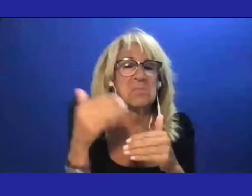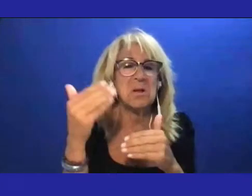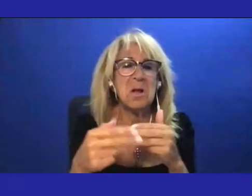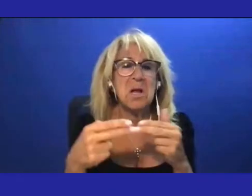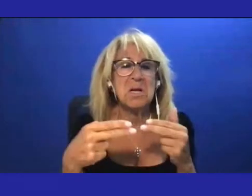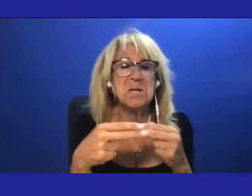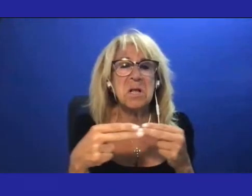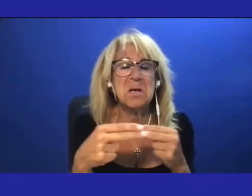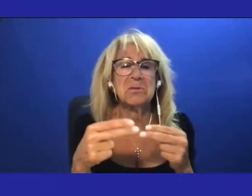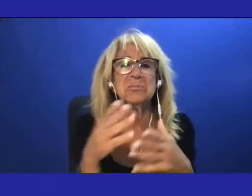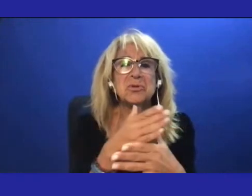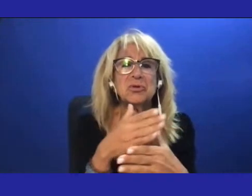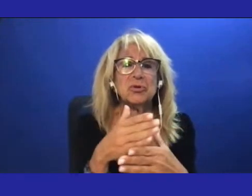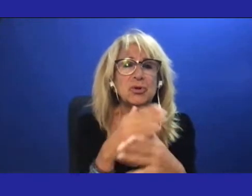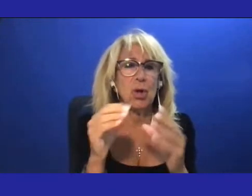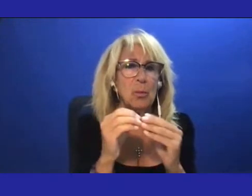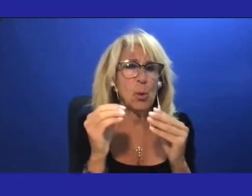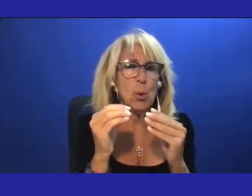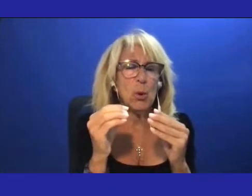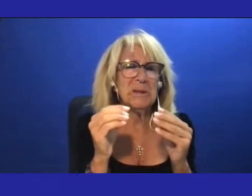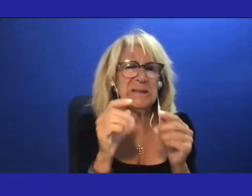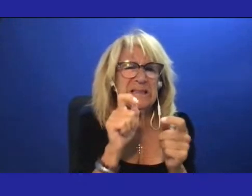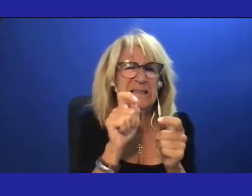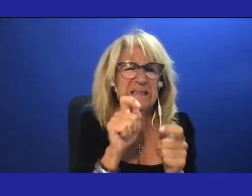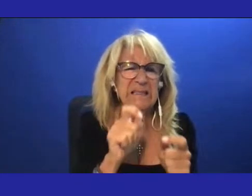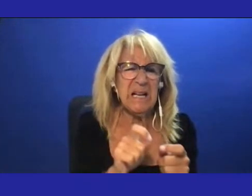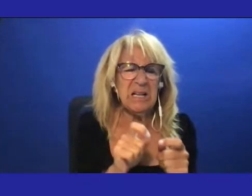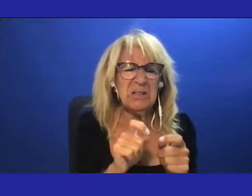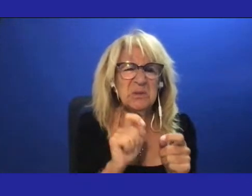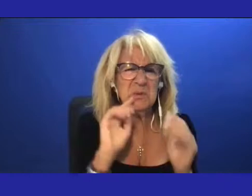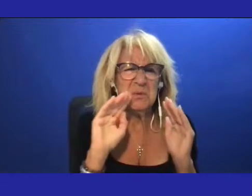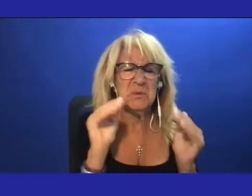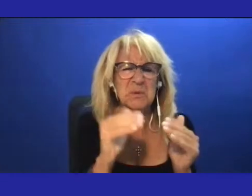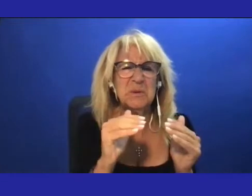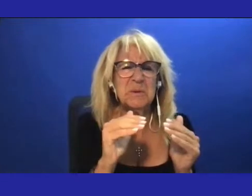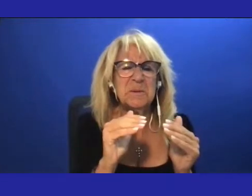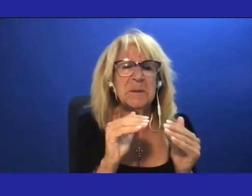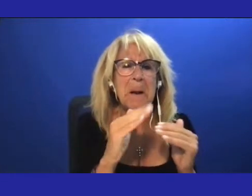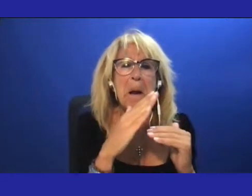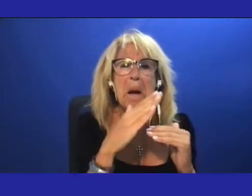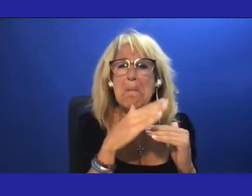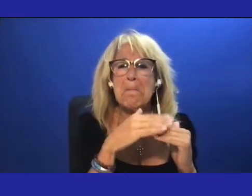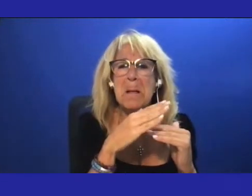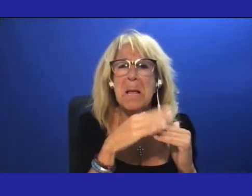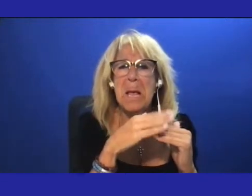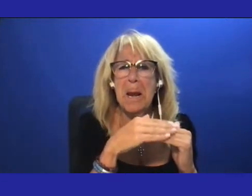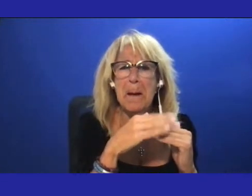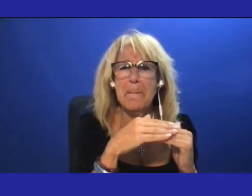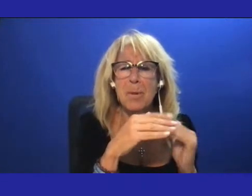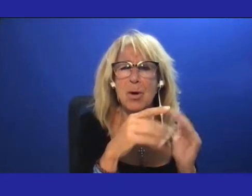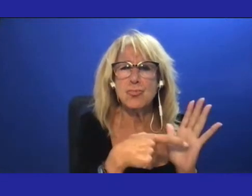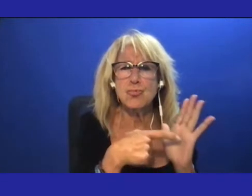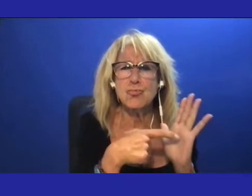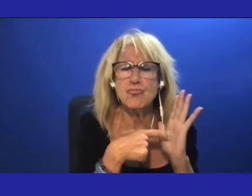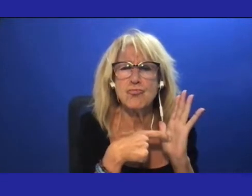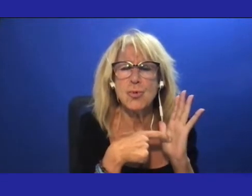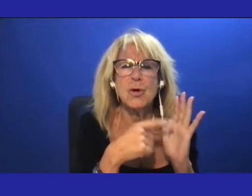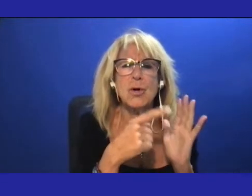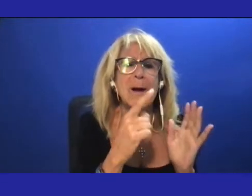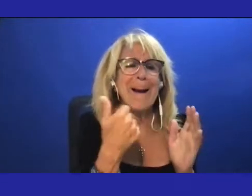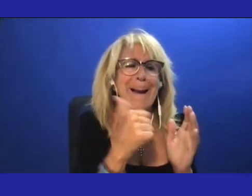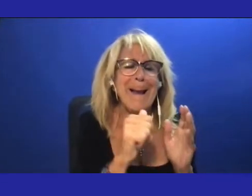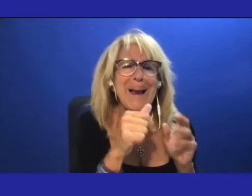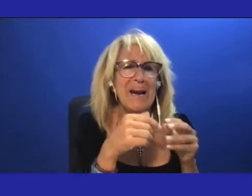details around the process. So the minimum criteria that we set were that any vendor that goes through this